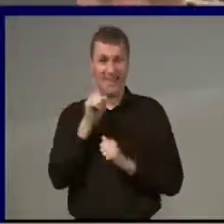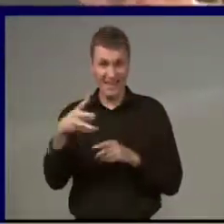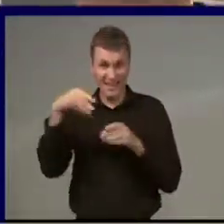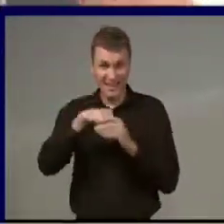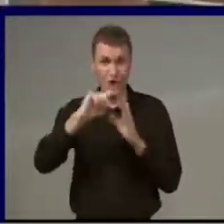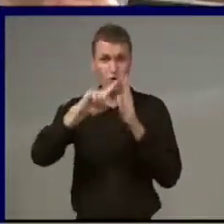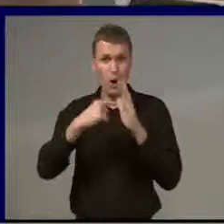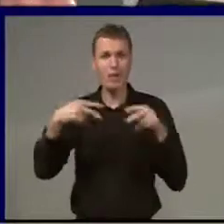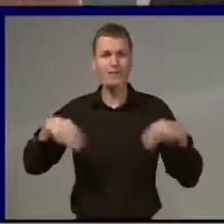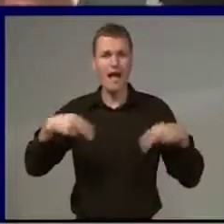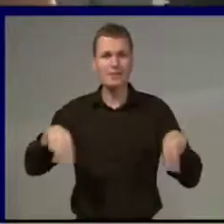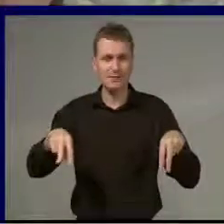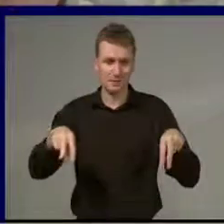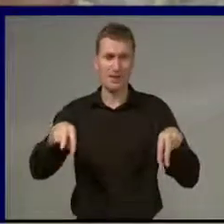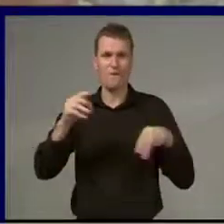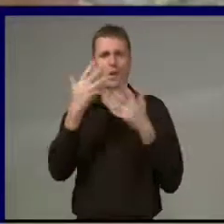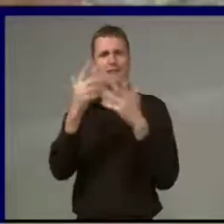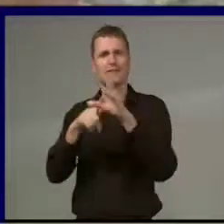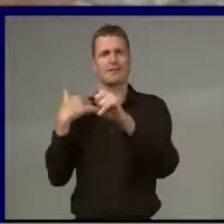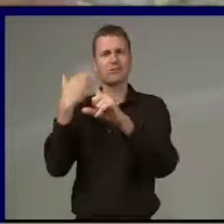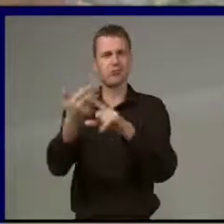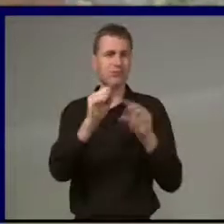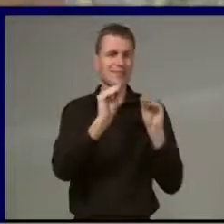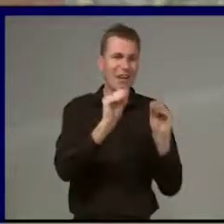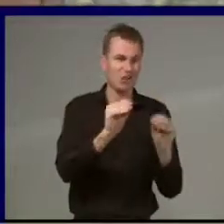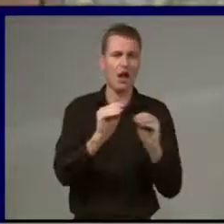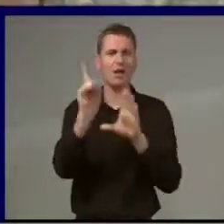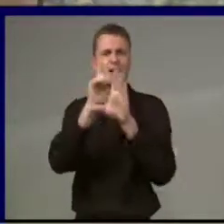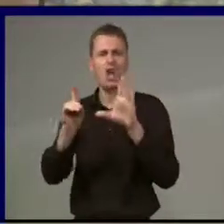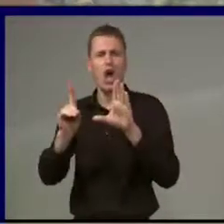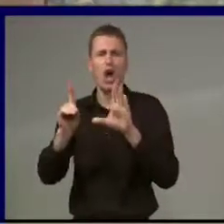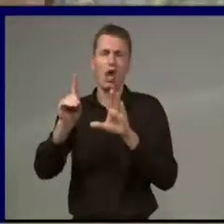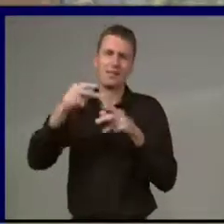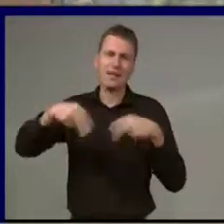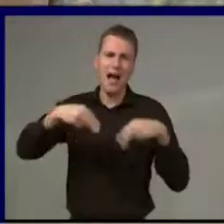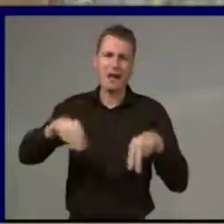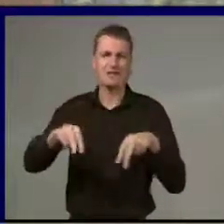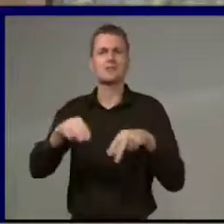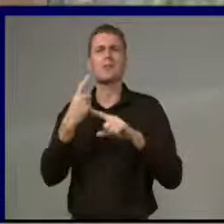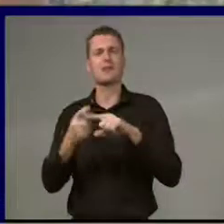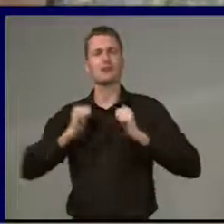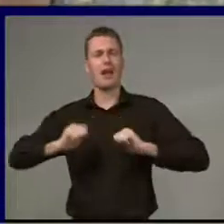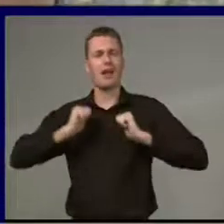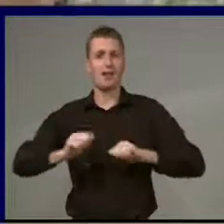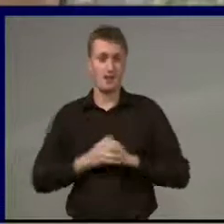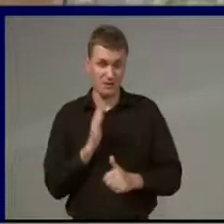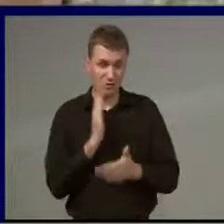teacher, choreographer and trainer. It's very interesting to see the variety of movement these kids bring. It's just